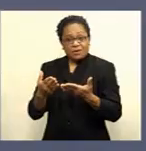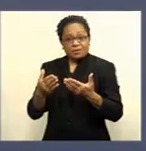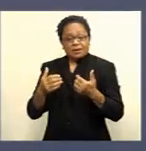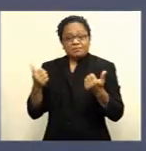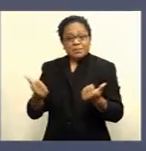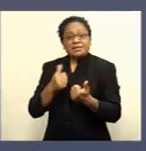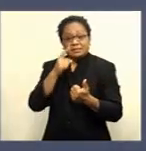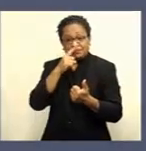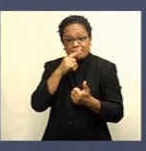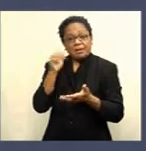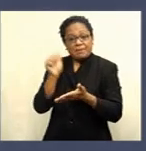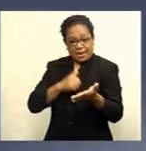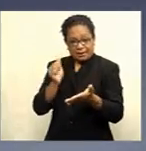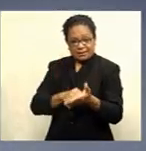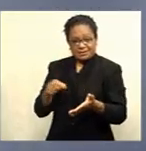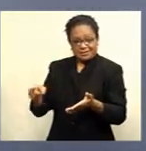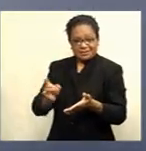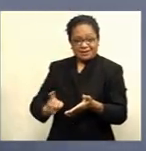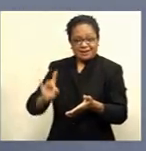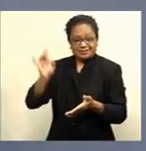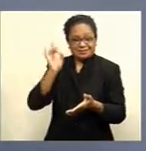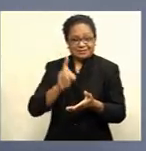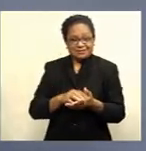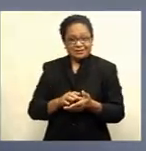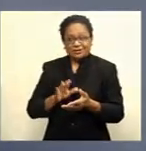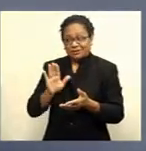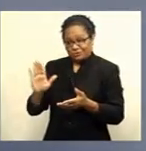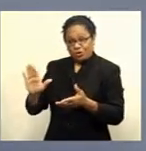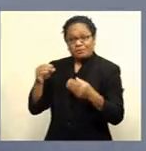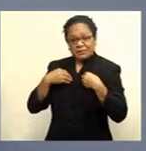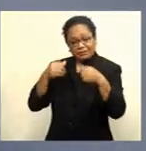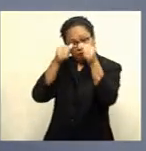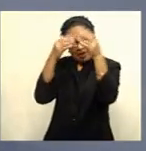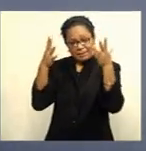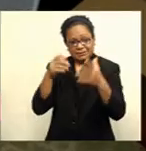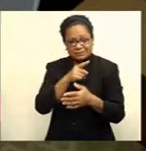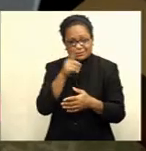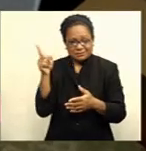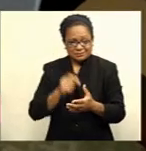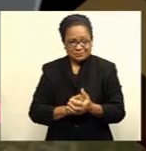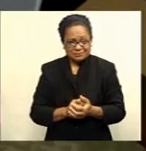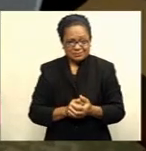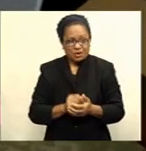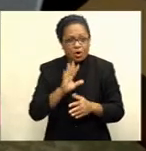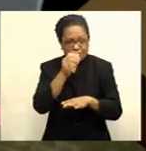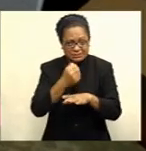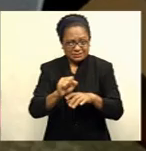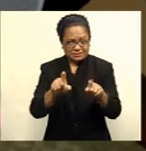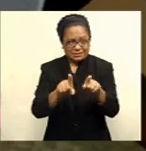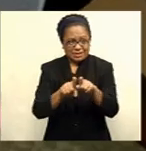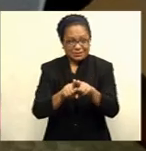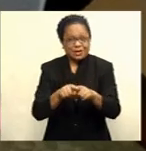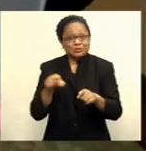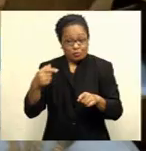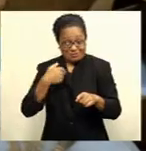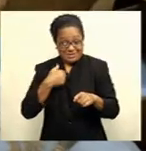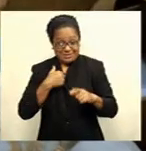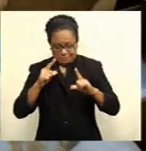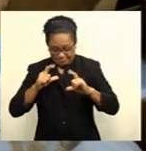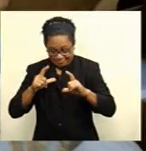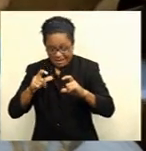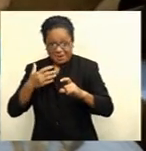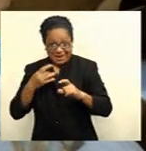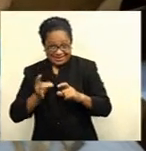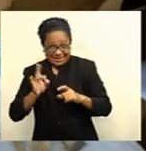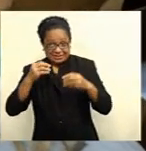mainland. I've got a fixed lines to wear, but like online, like I put in the Facebook, right?